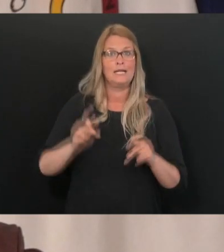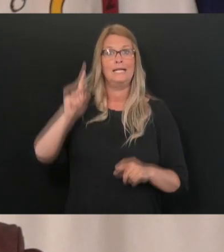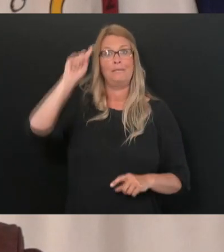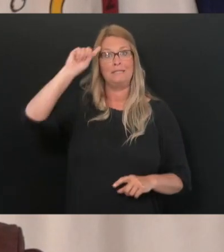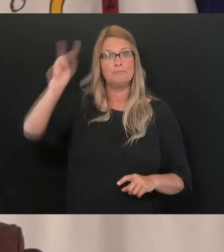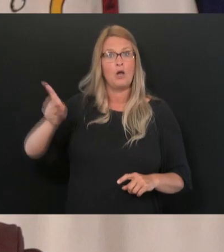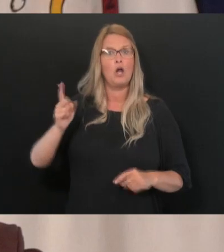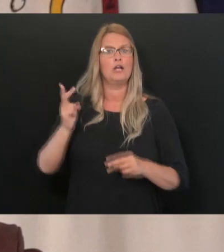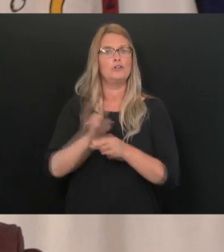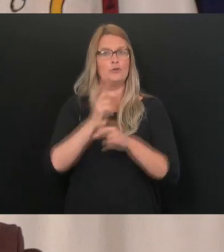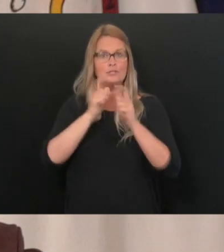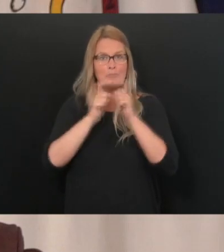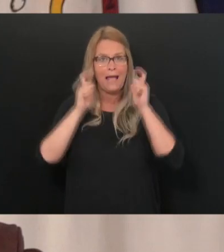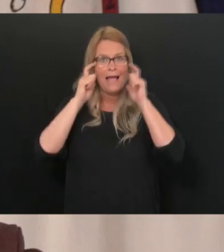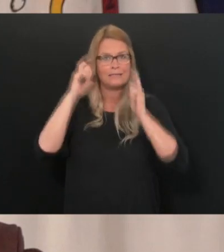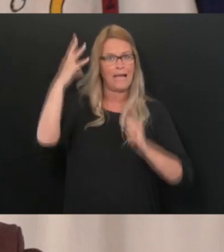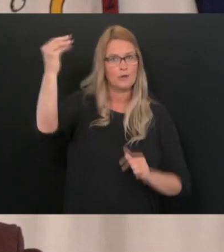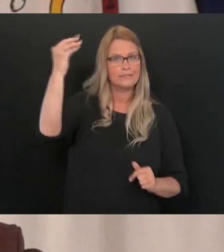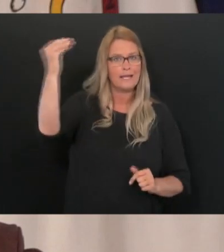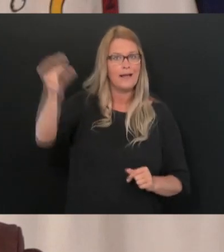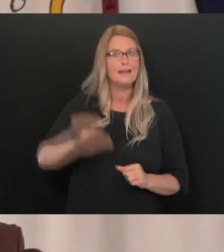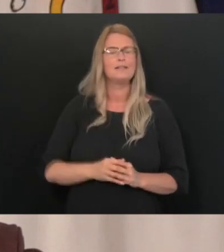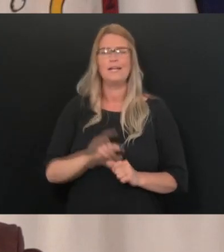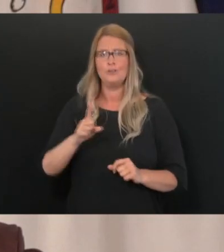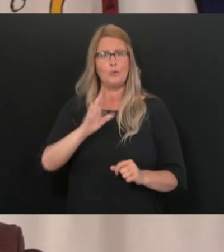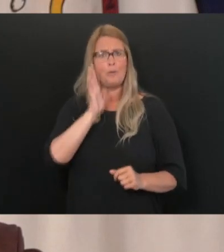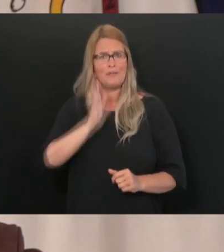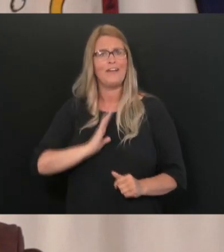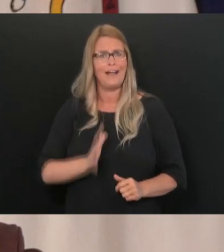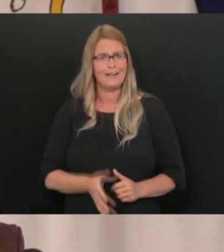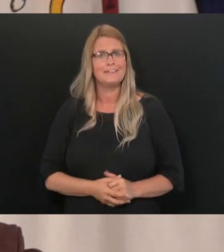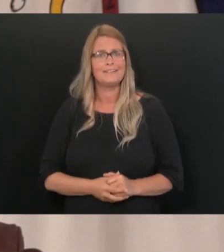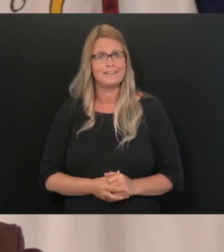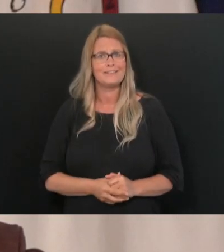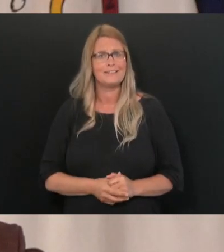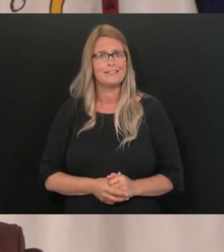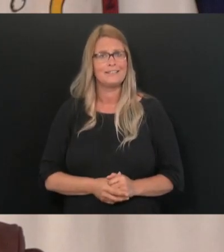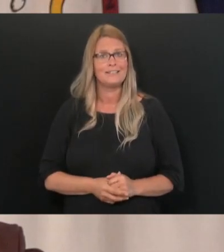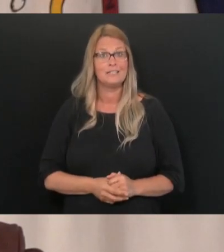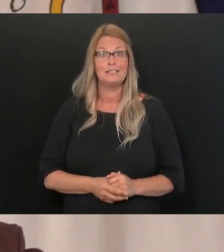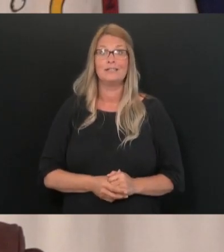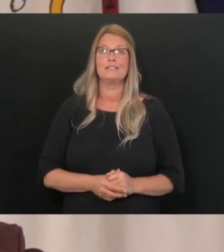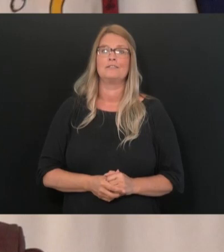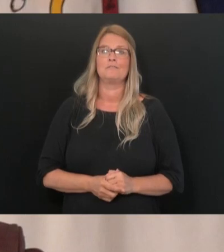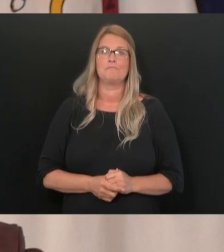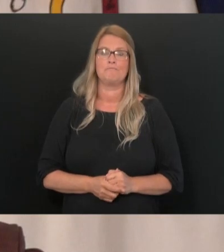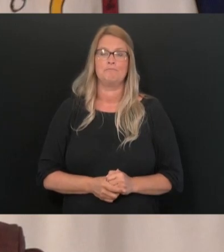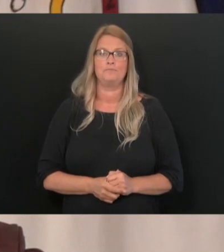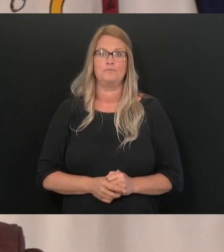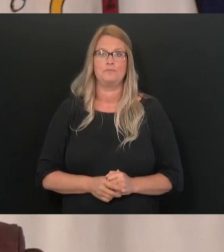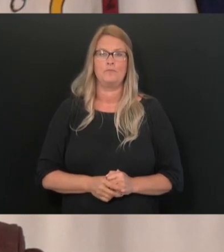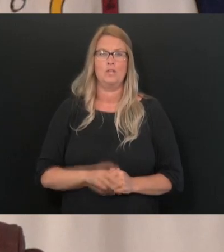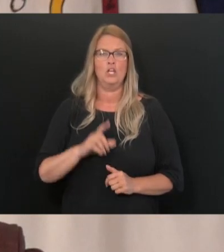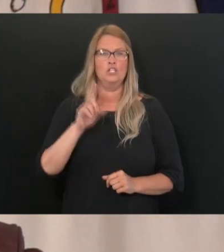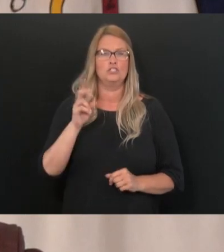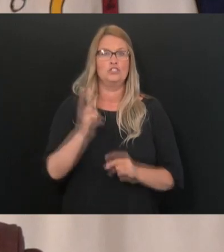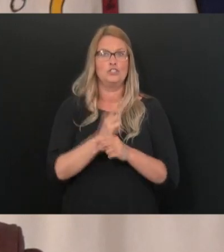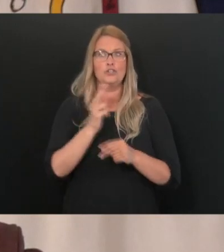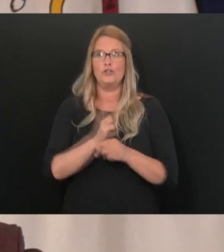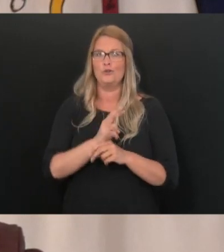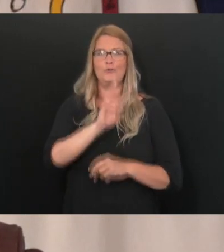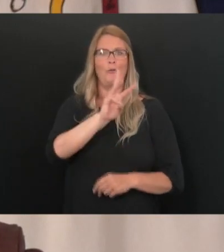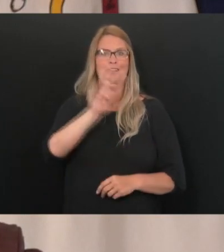their mask when they go outside, and it'll be okay if we'll just use great common West